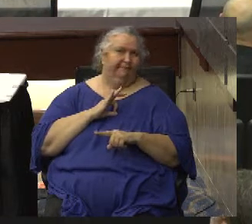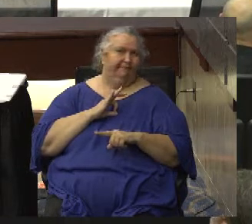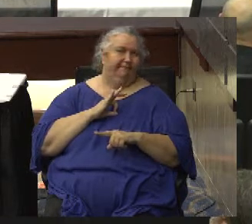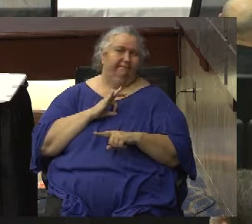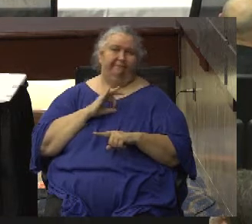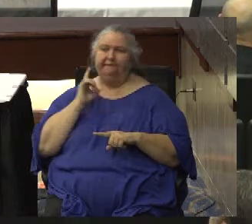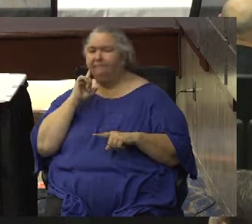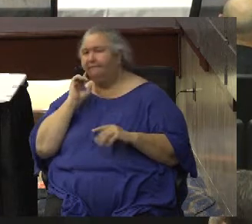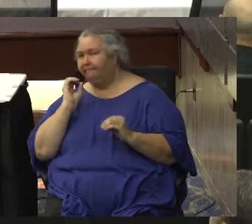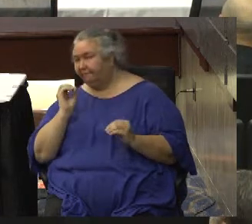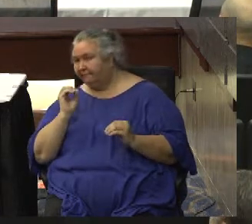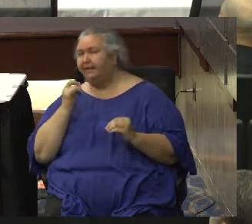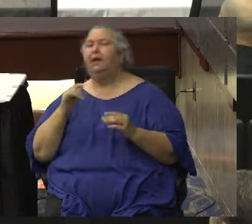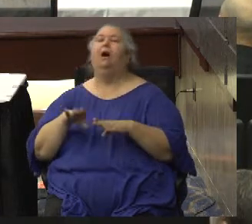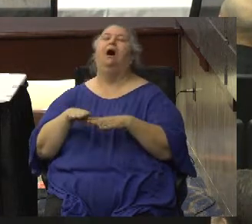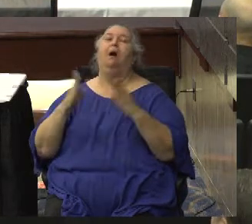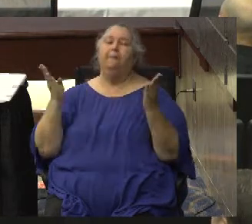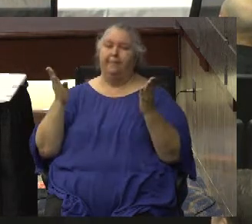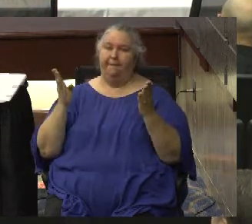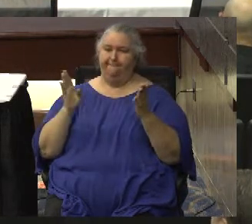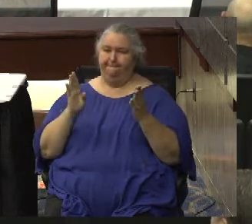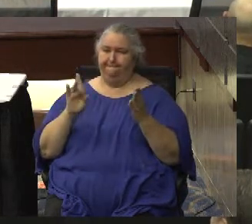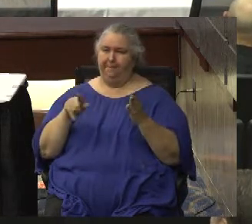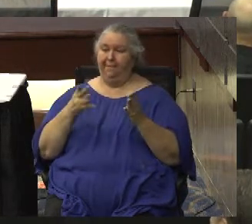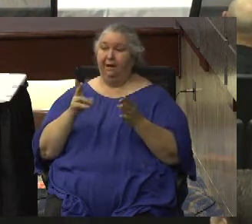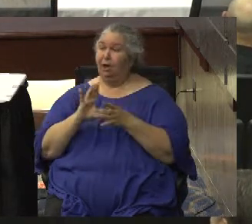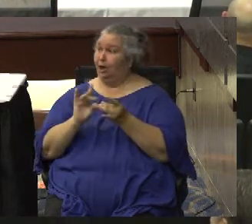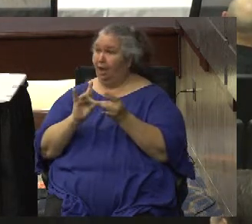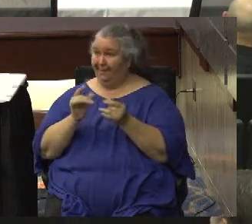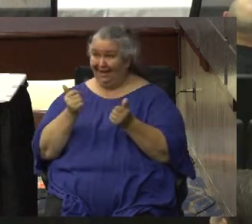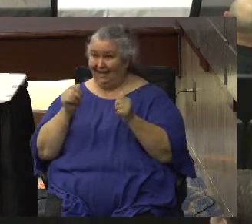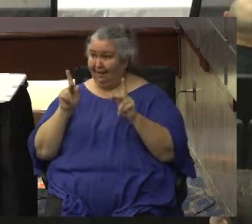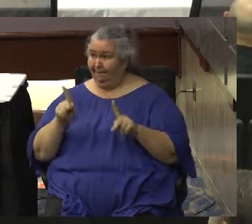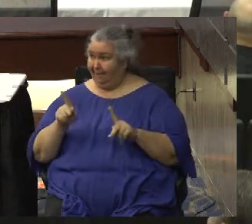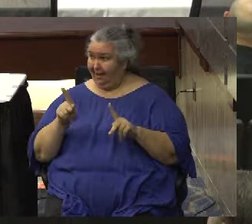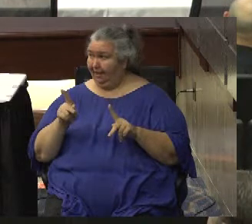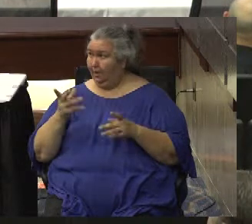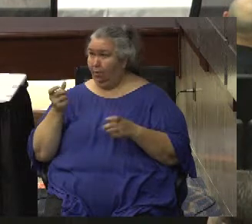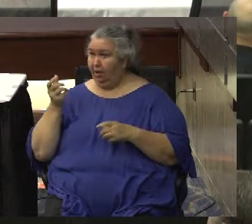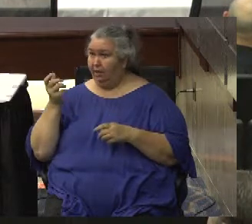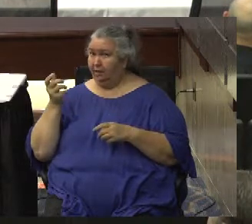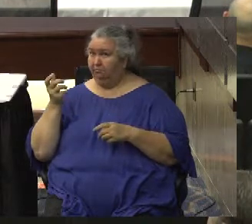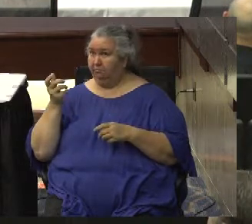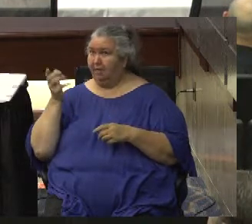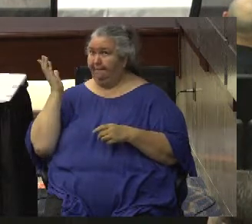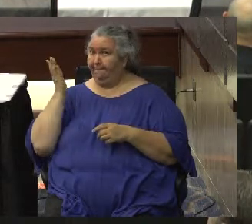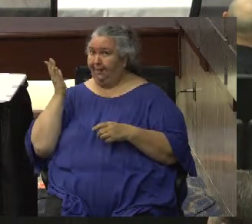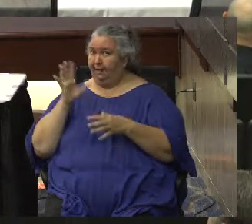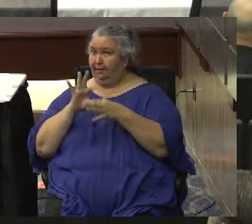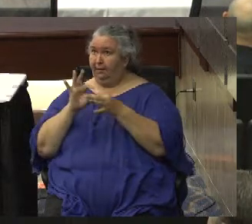If not, we will open up a public hearing for comments. Is there anyone present who wishes to speak regarding this item?